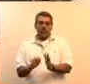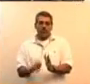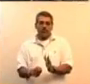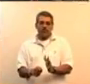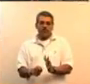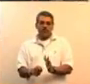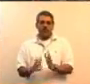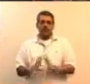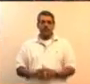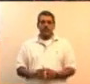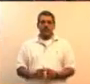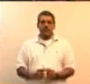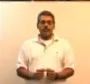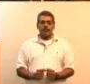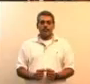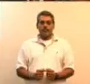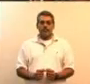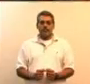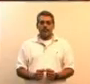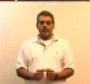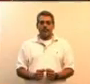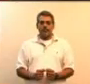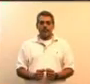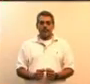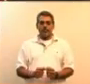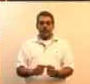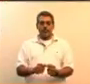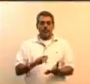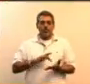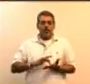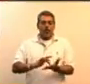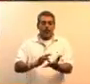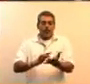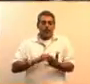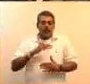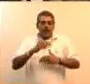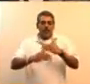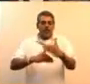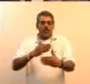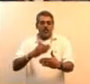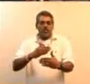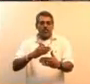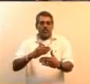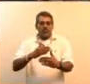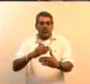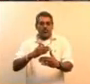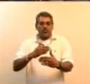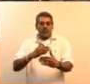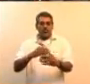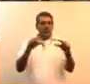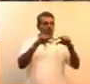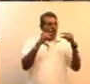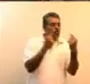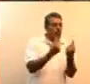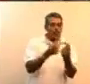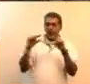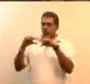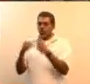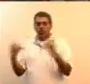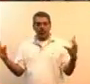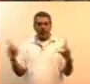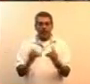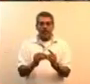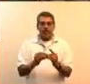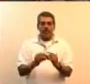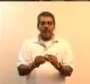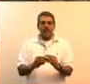to the dispute. The objective of mediation is to assist the parties to voluntarily